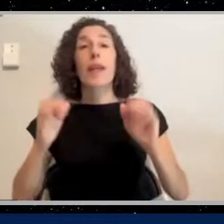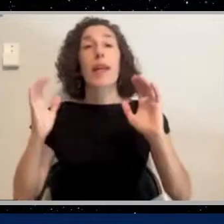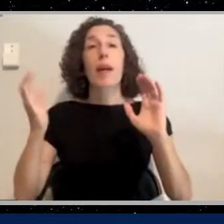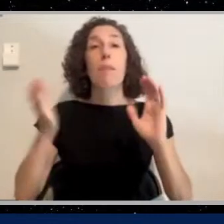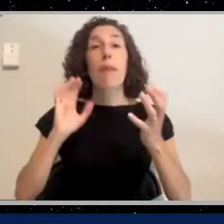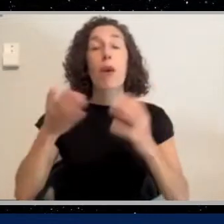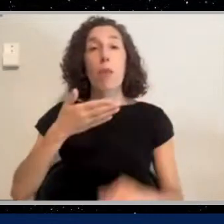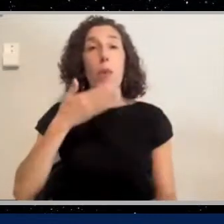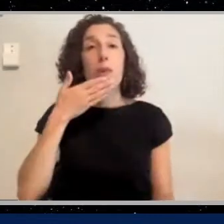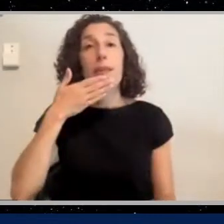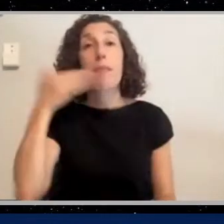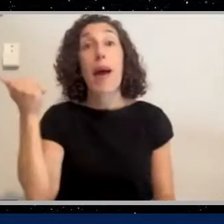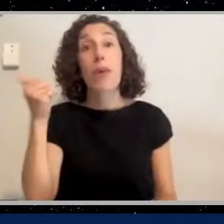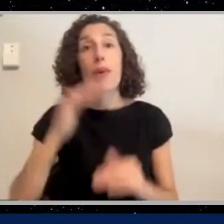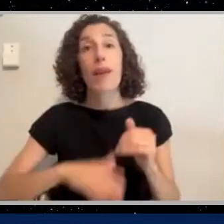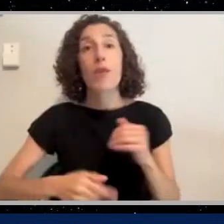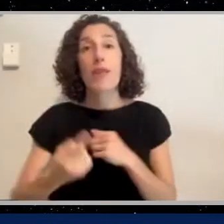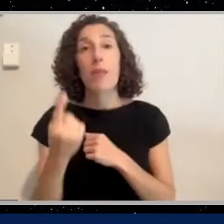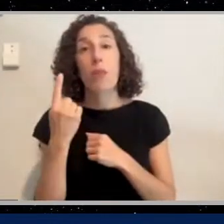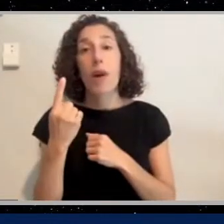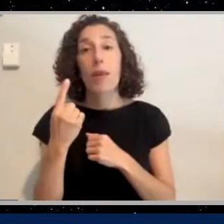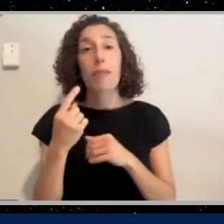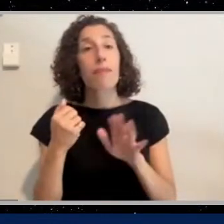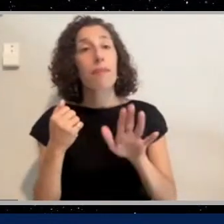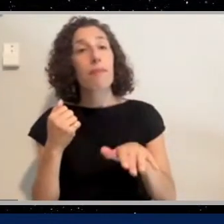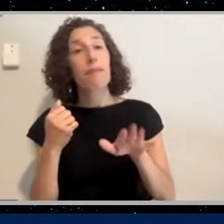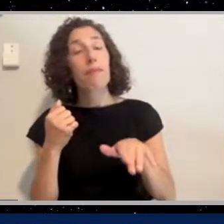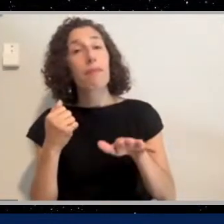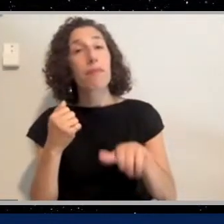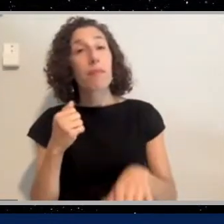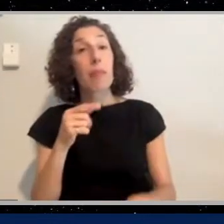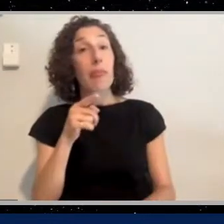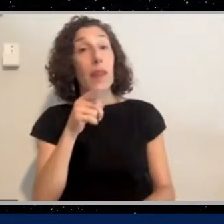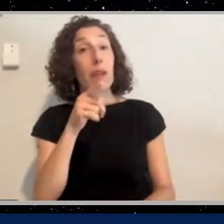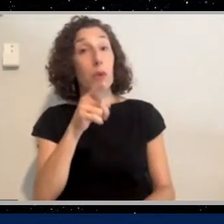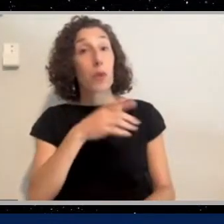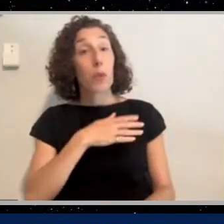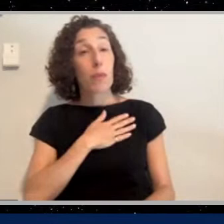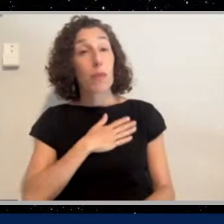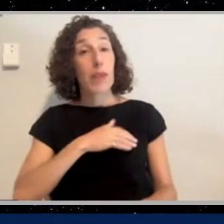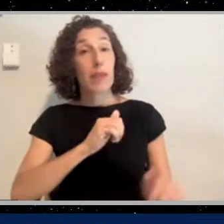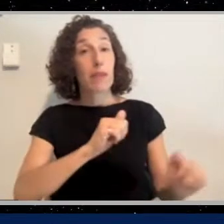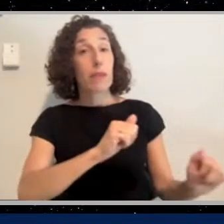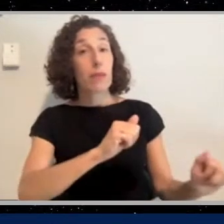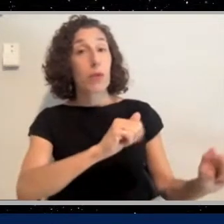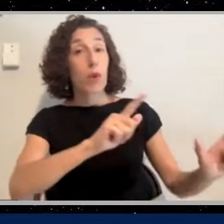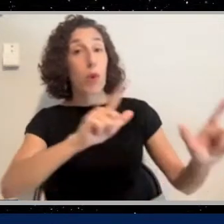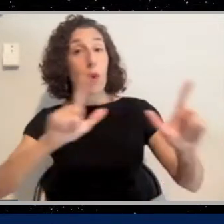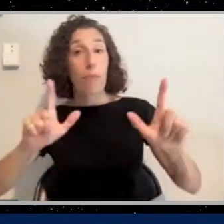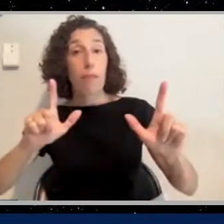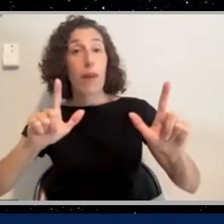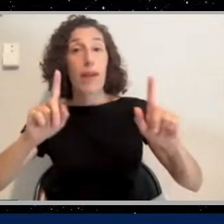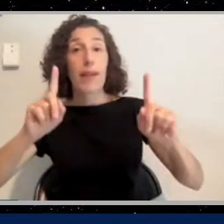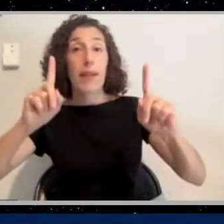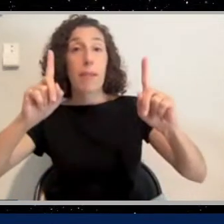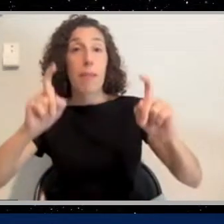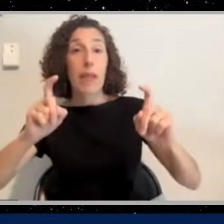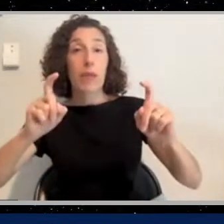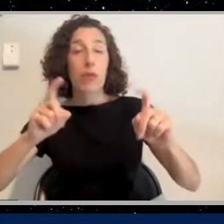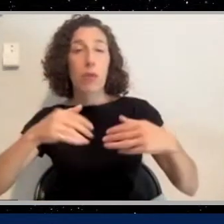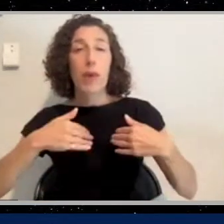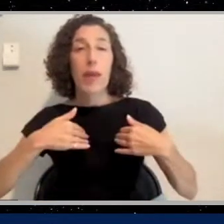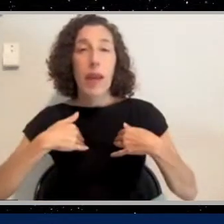Yeah, that's such a good point. Das, can you put up the picture that shows like the flyers and flight support, I